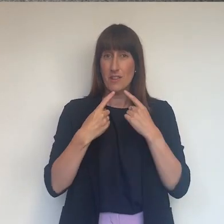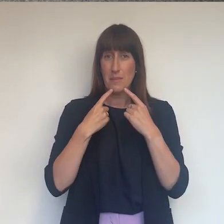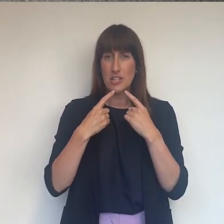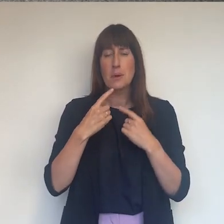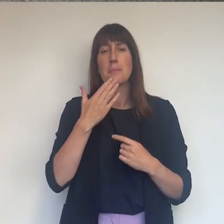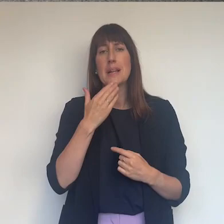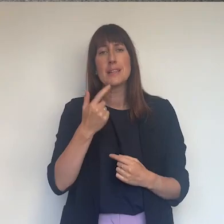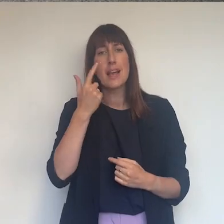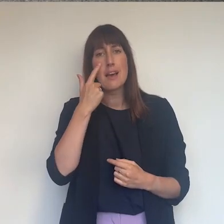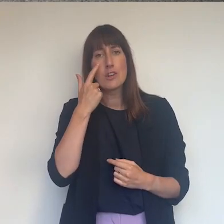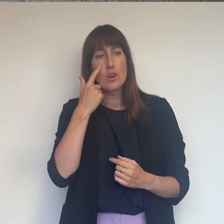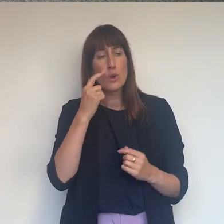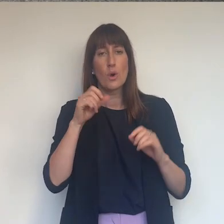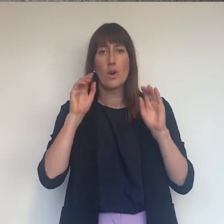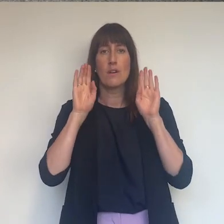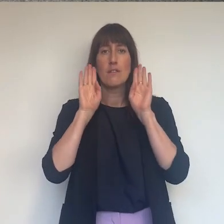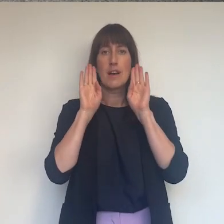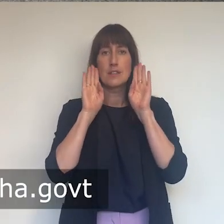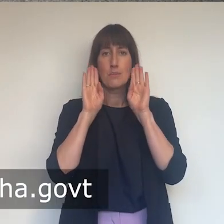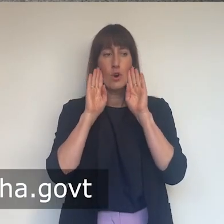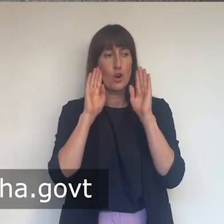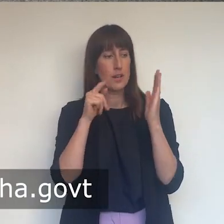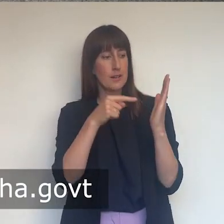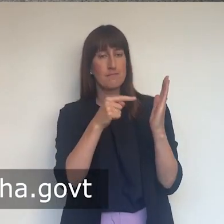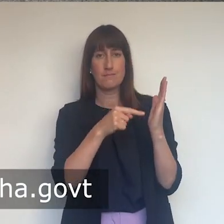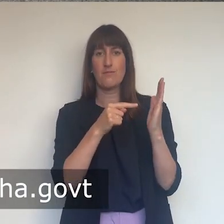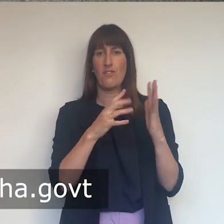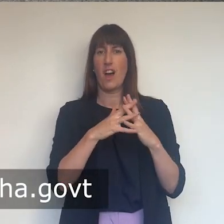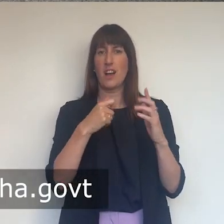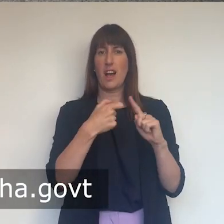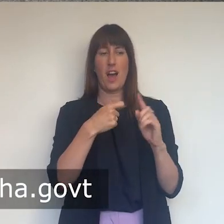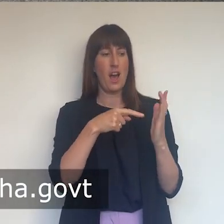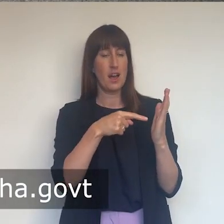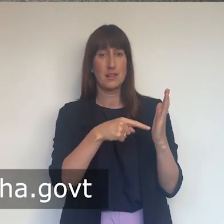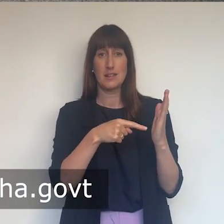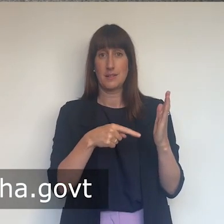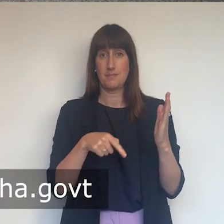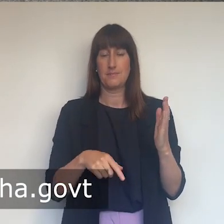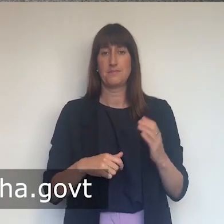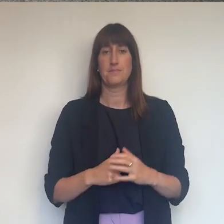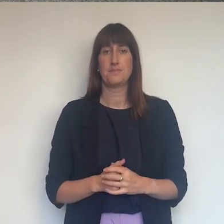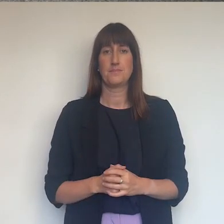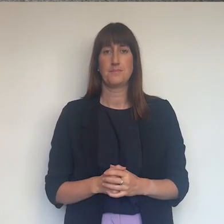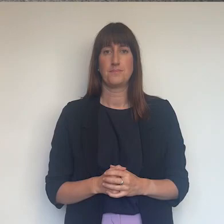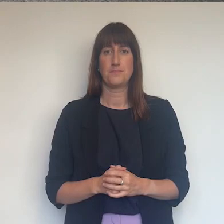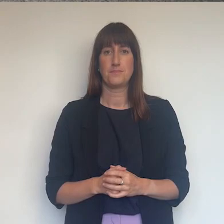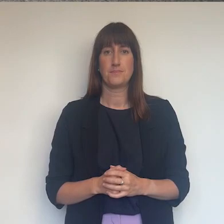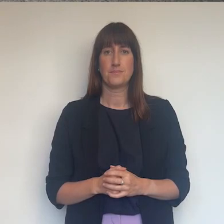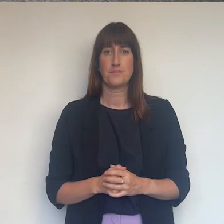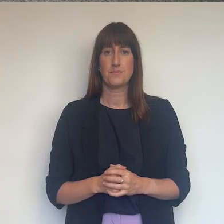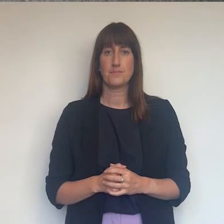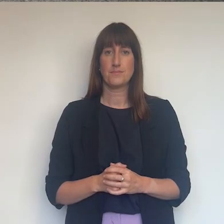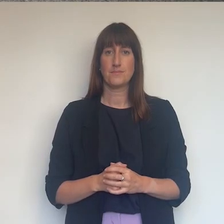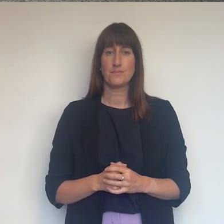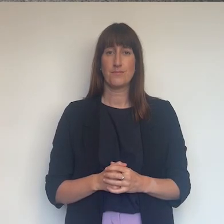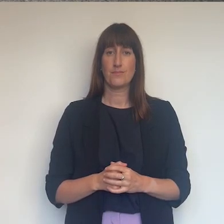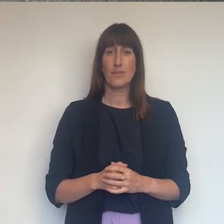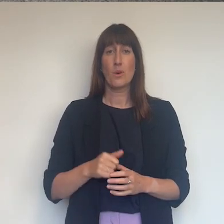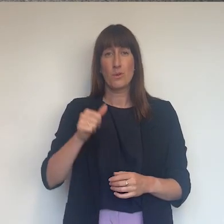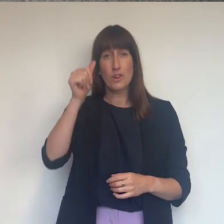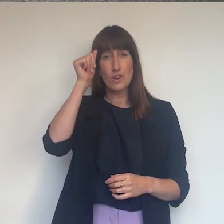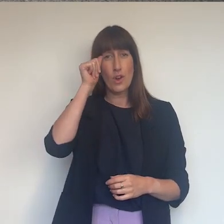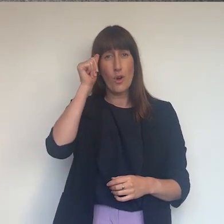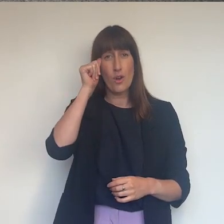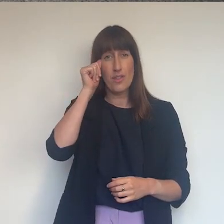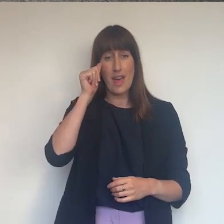page for updates and use the link below for further information. This type of thing can take